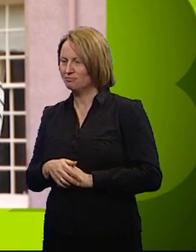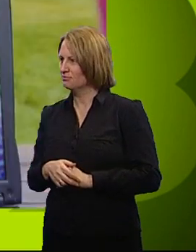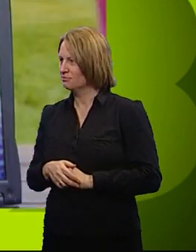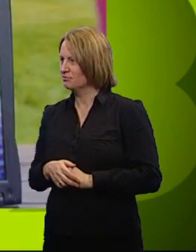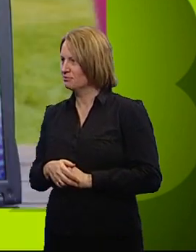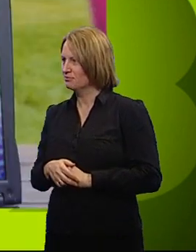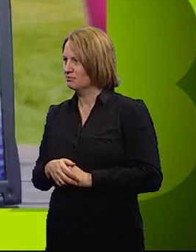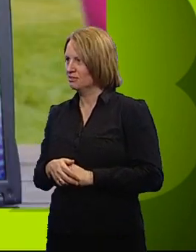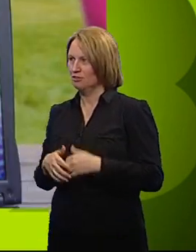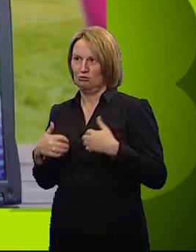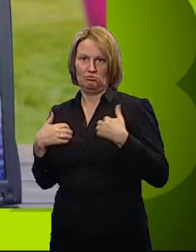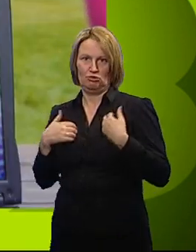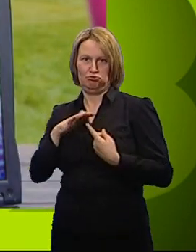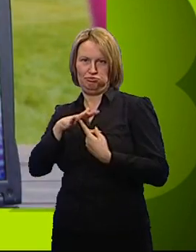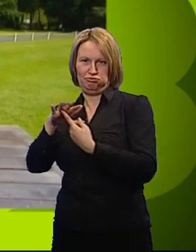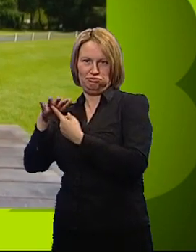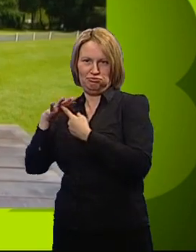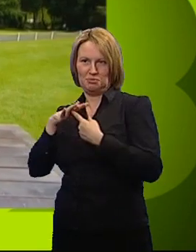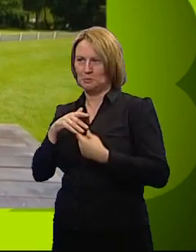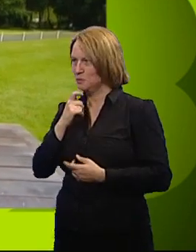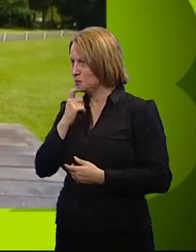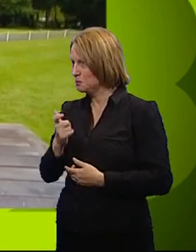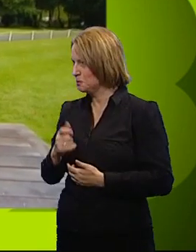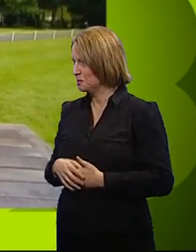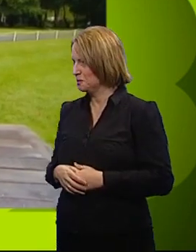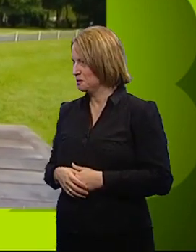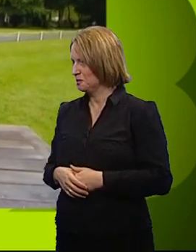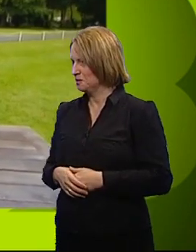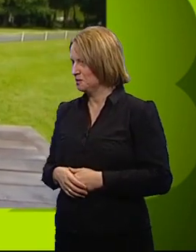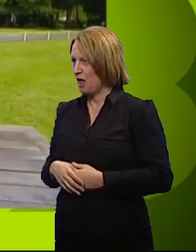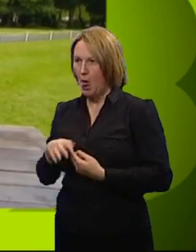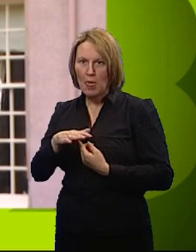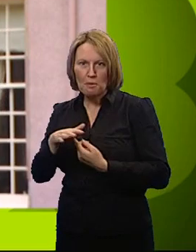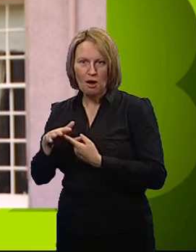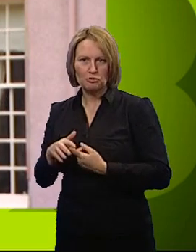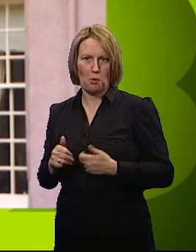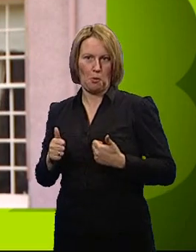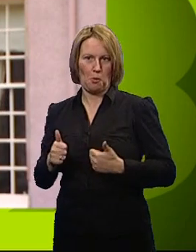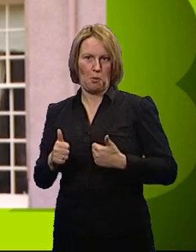a thrilling helicopter ride. Oh my God, yeah, we got it!